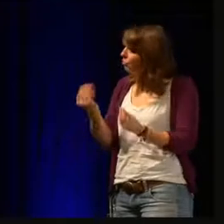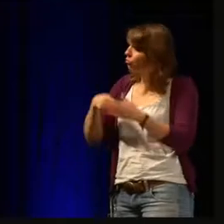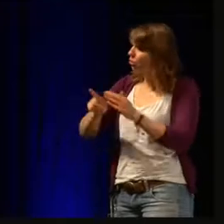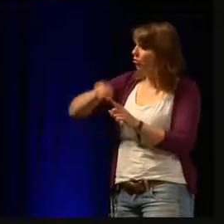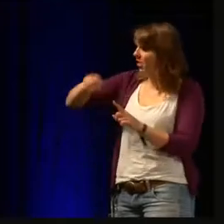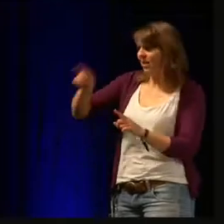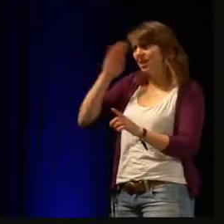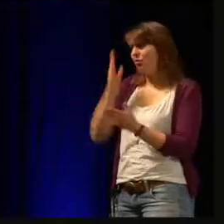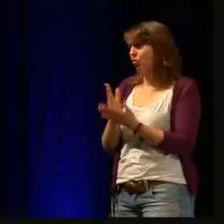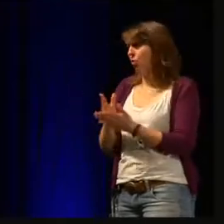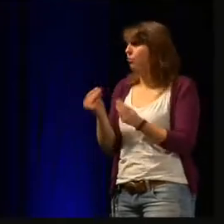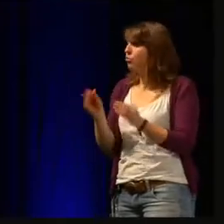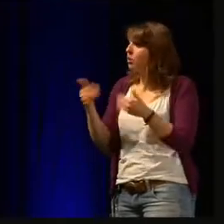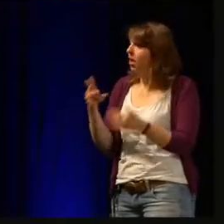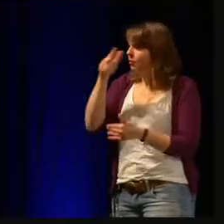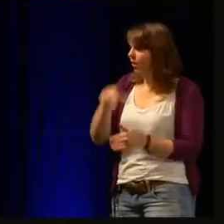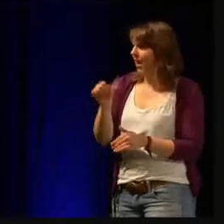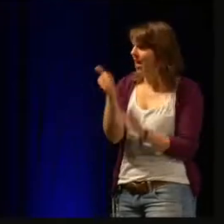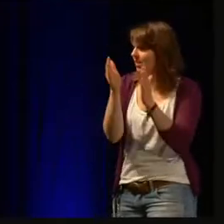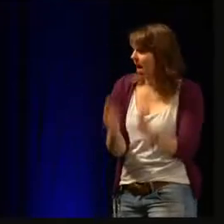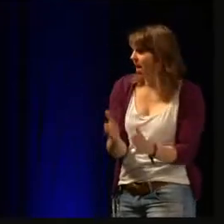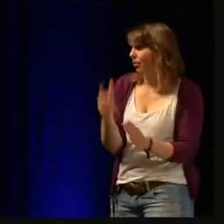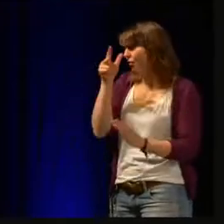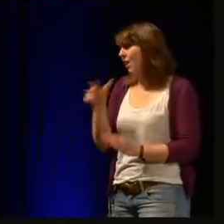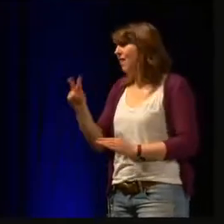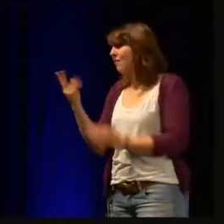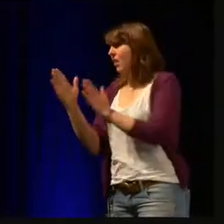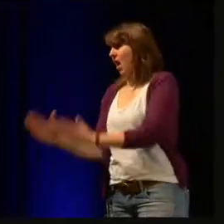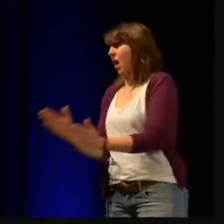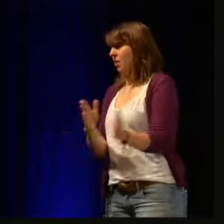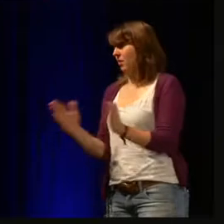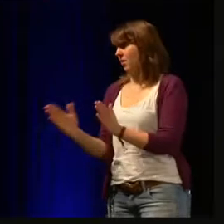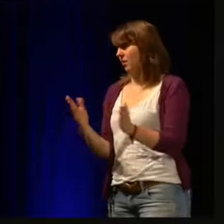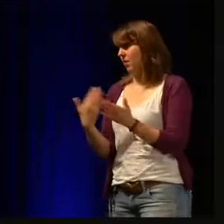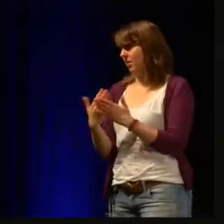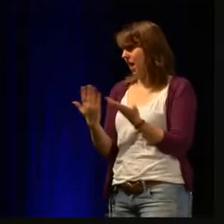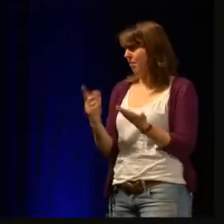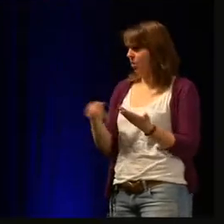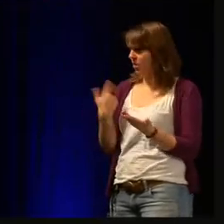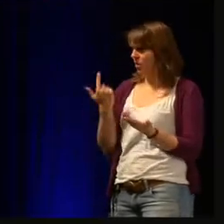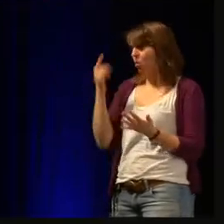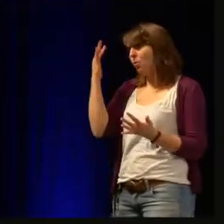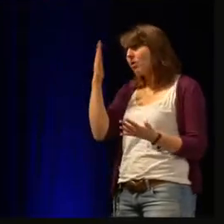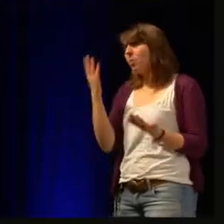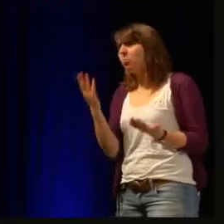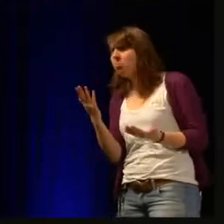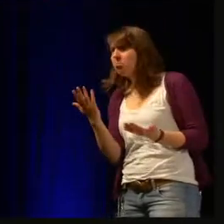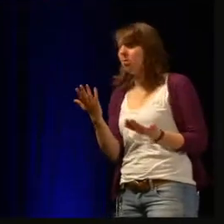And we also know this from statistics. We're distinguishing this there between type 1 and type 2